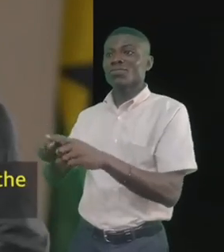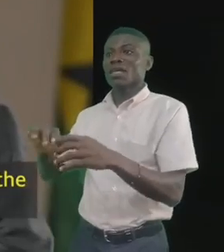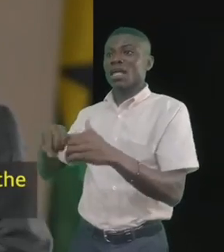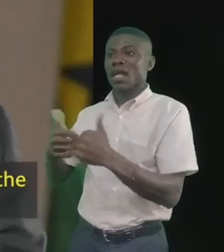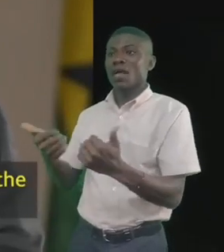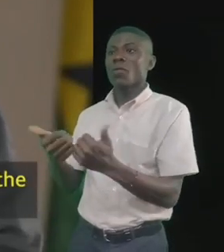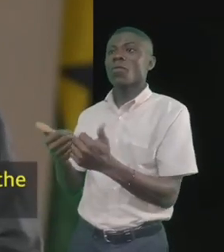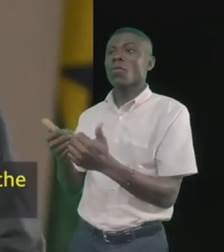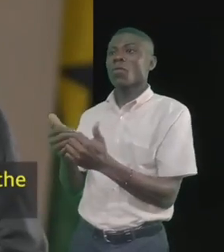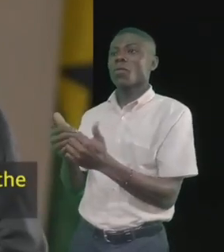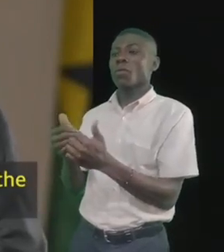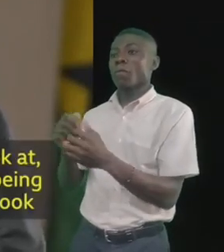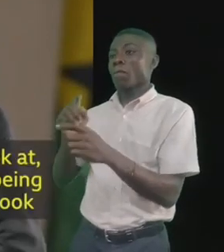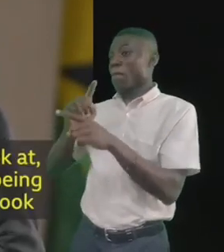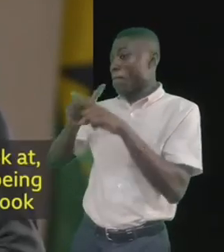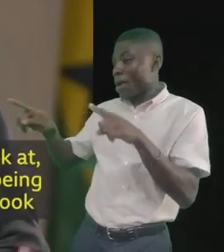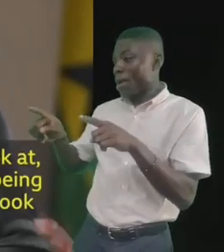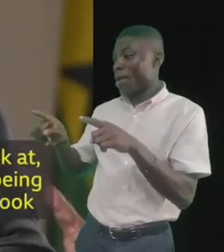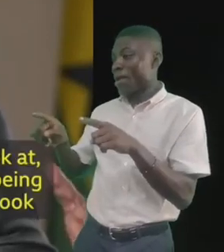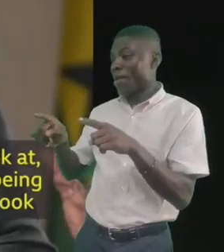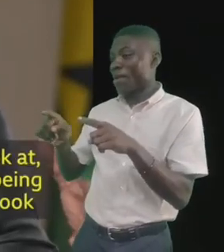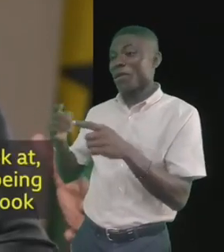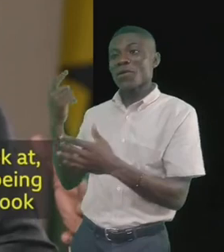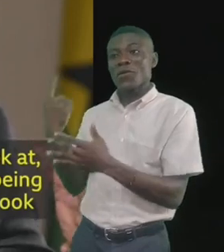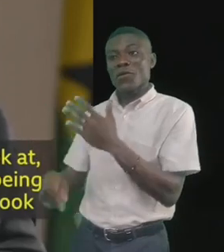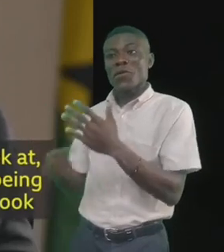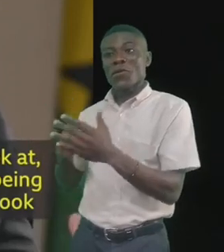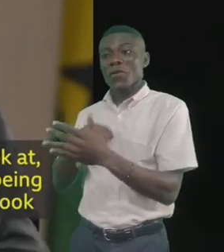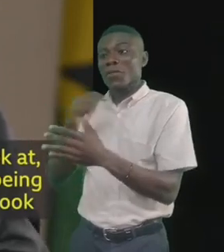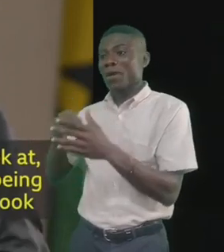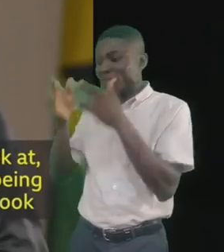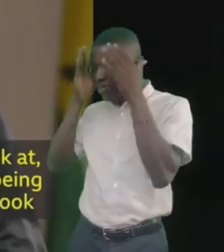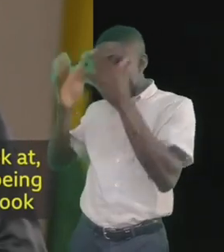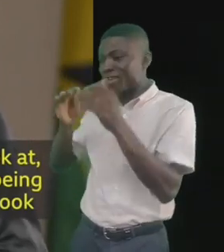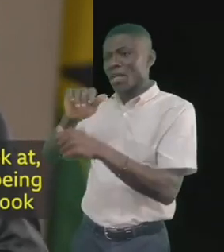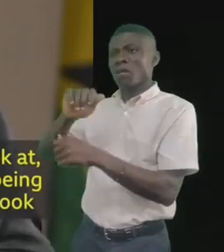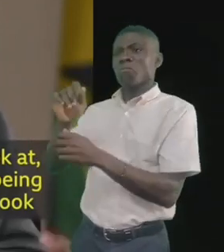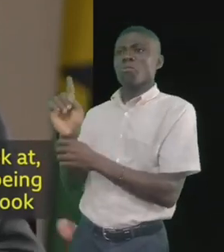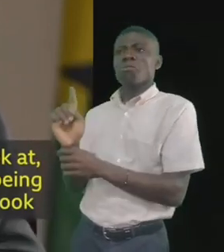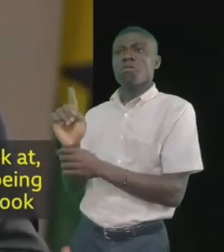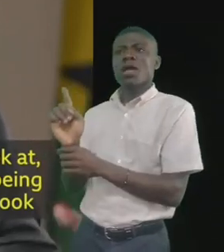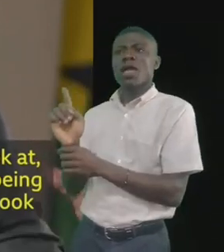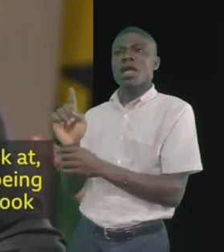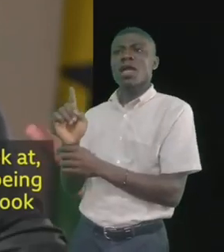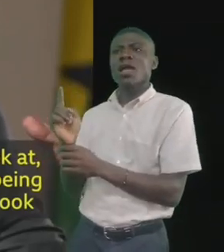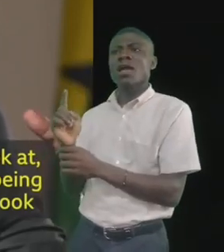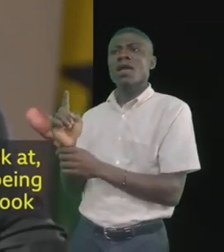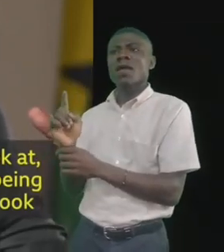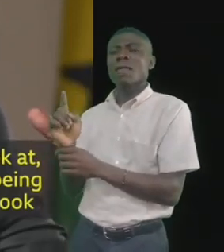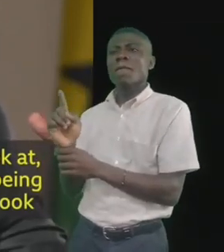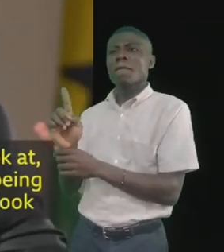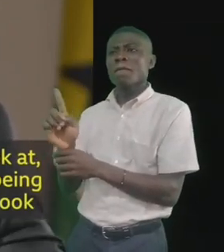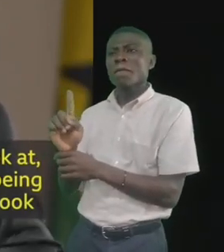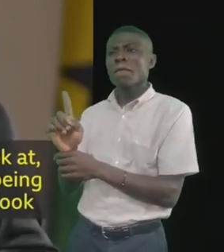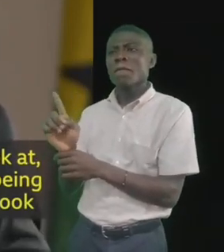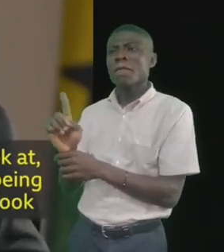the impact of the Ukraine. But what you need to look at are where are the